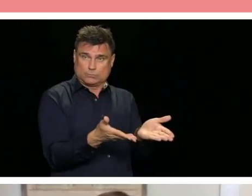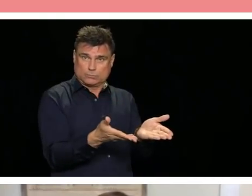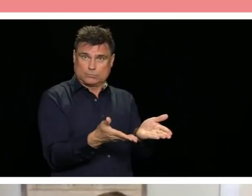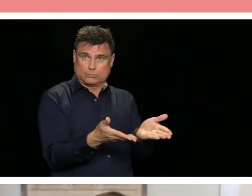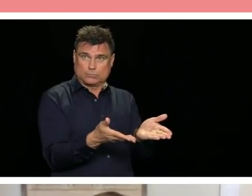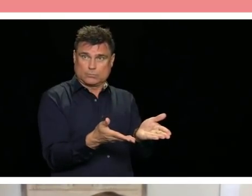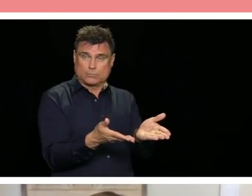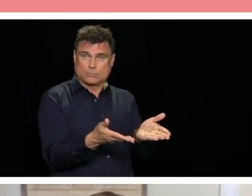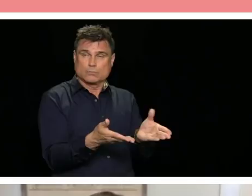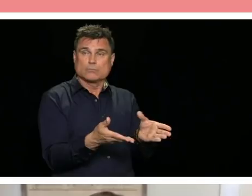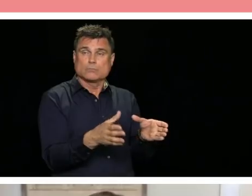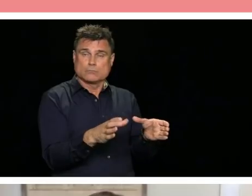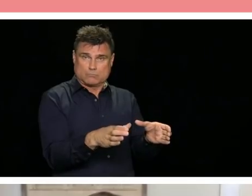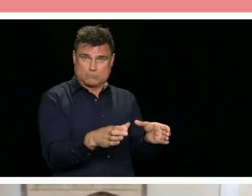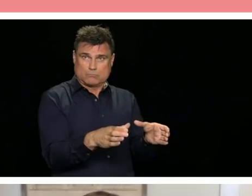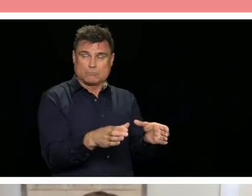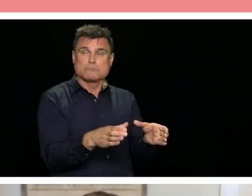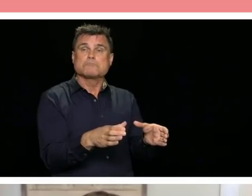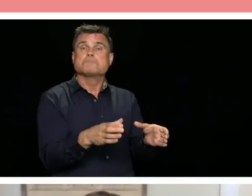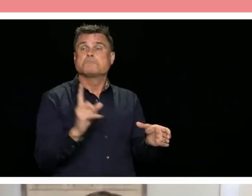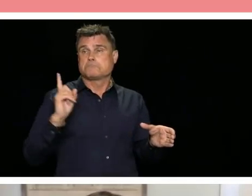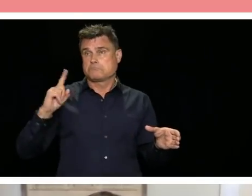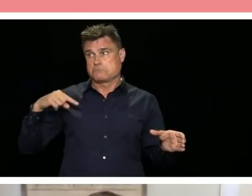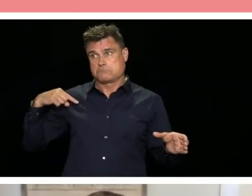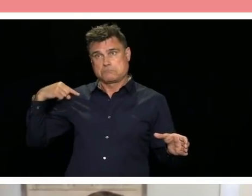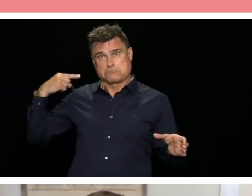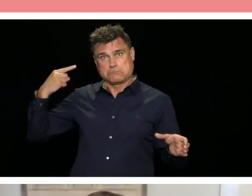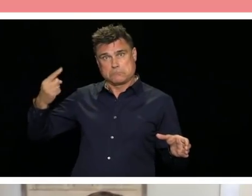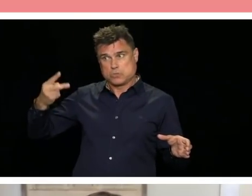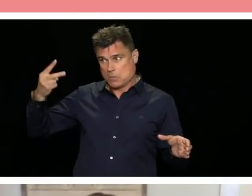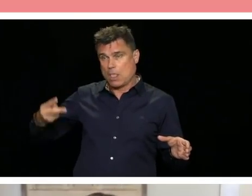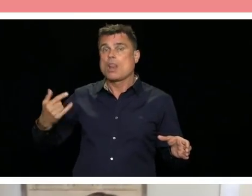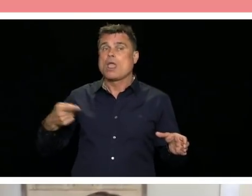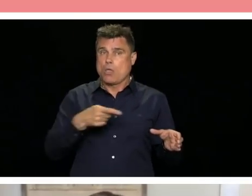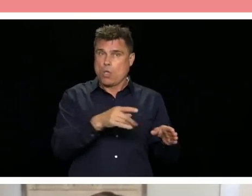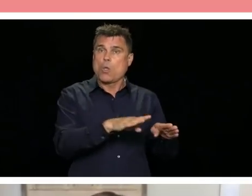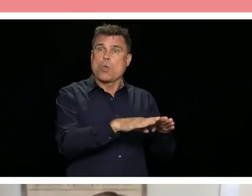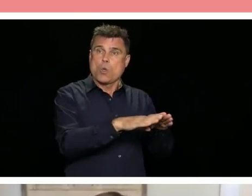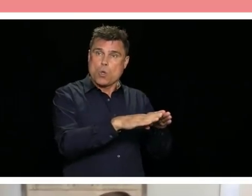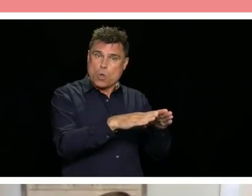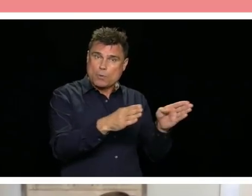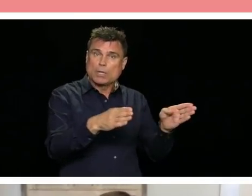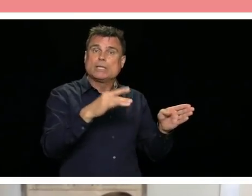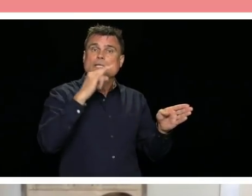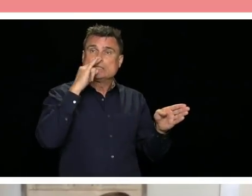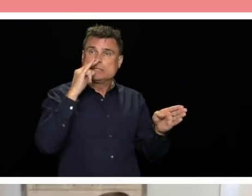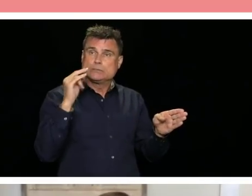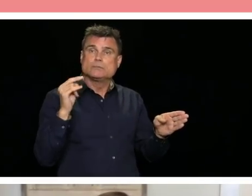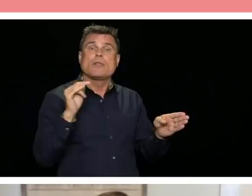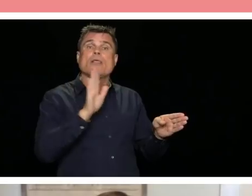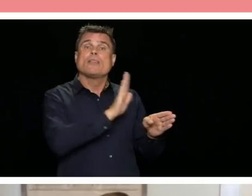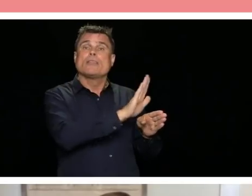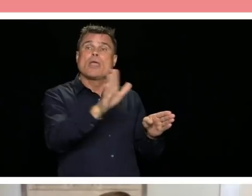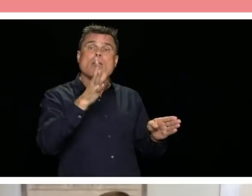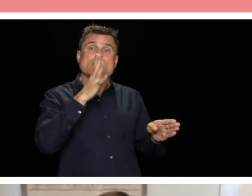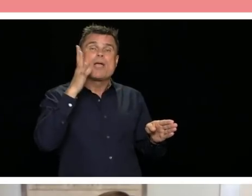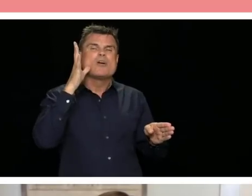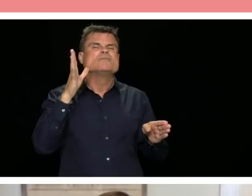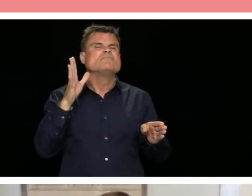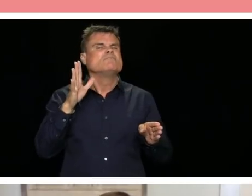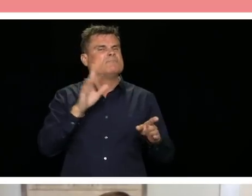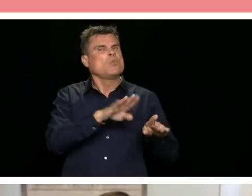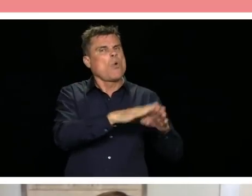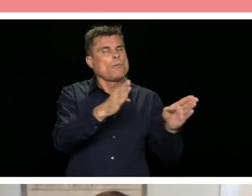question. We've been working with providers who are getting our temporary emergency funding and also through the matching services to